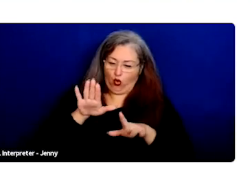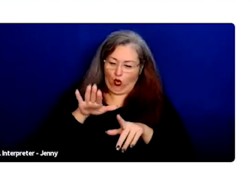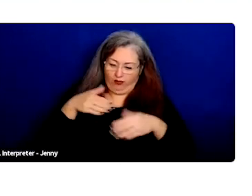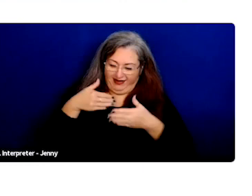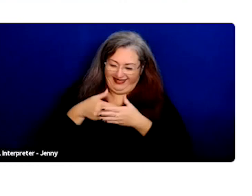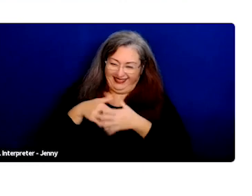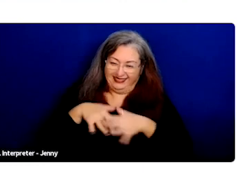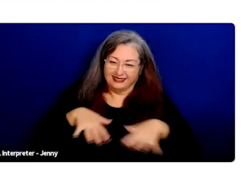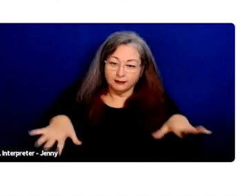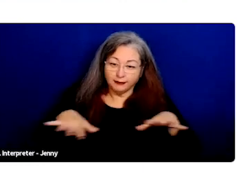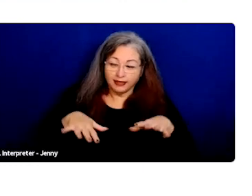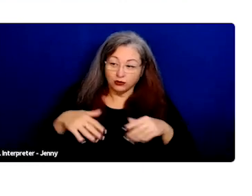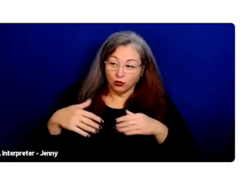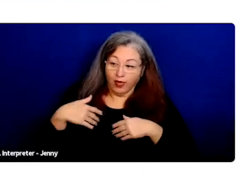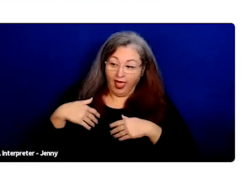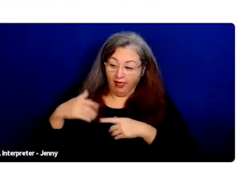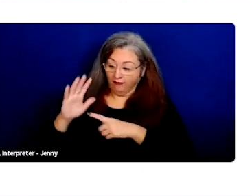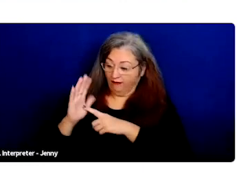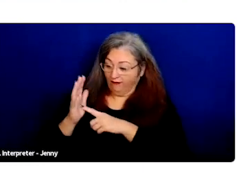Is there a fan on?